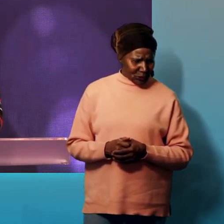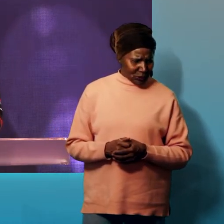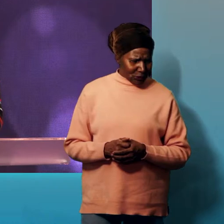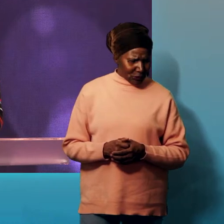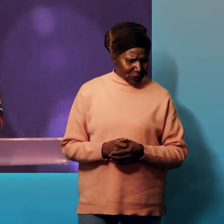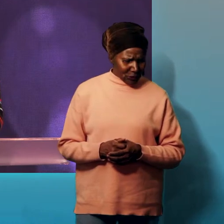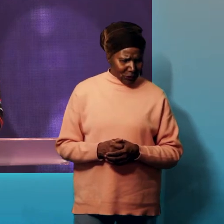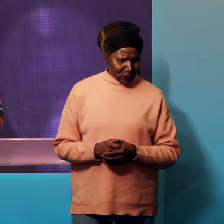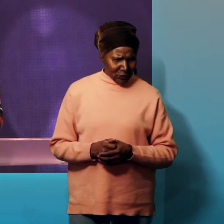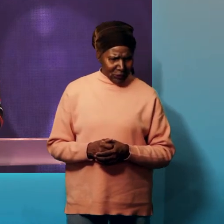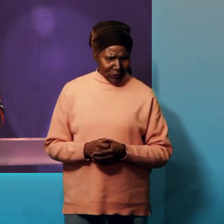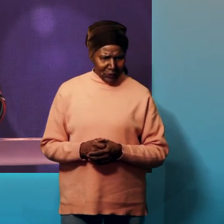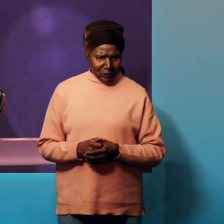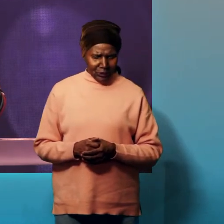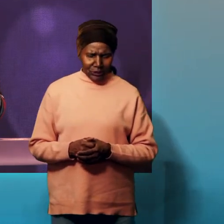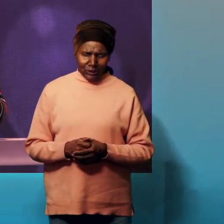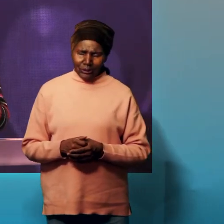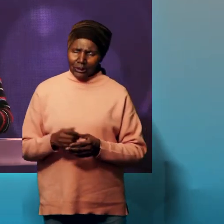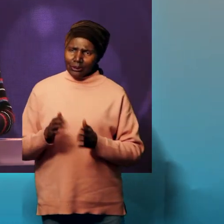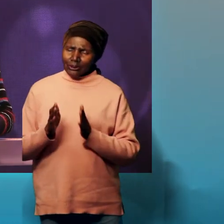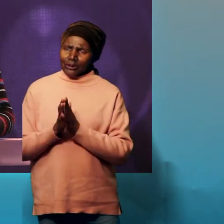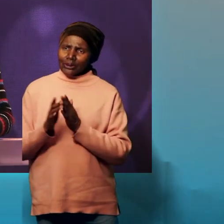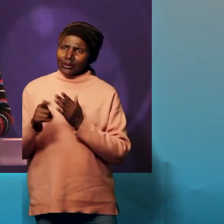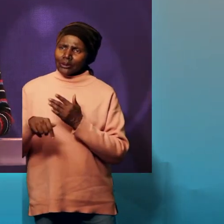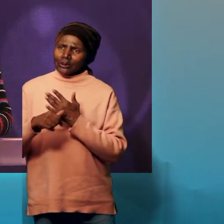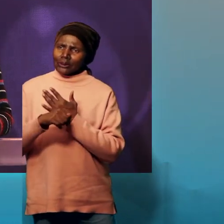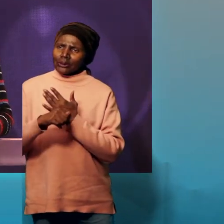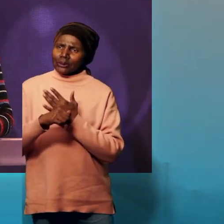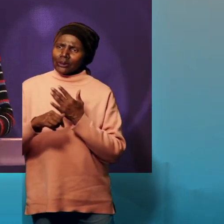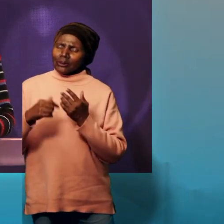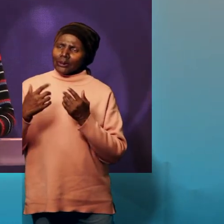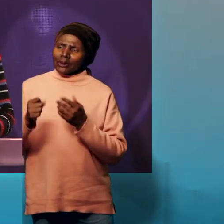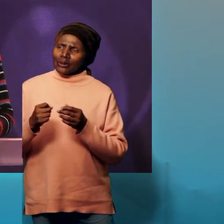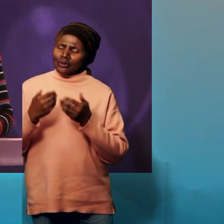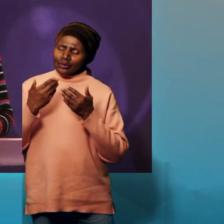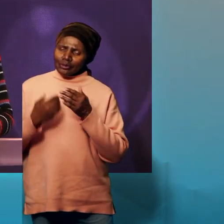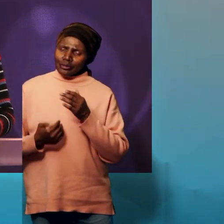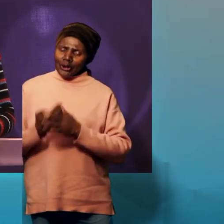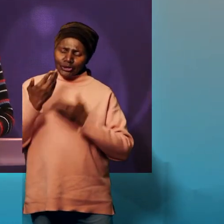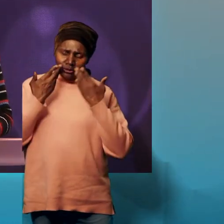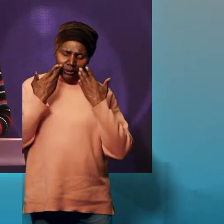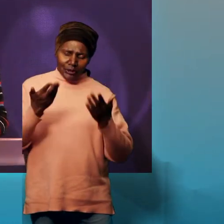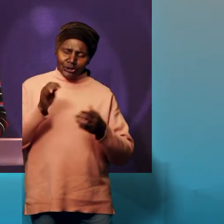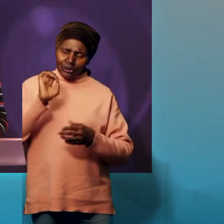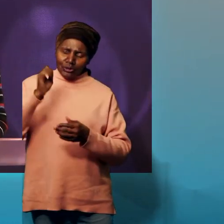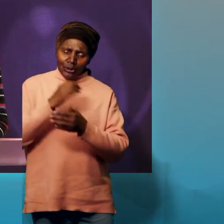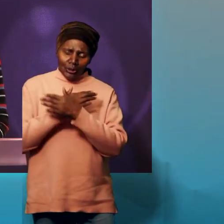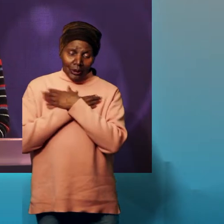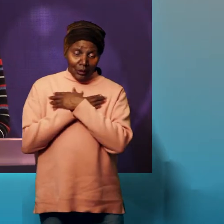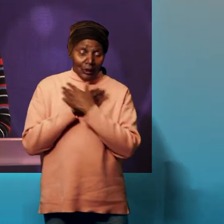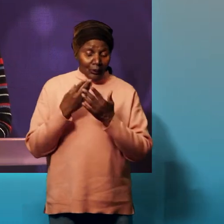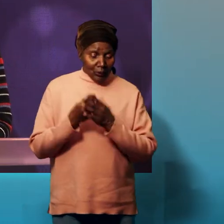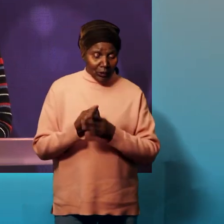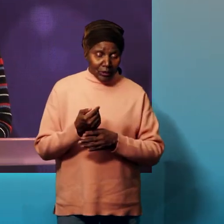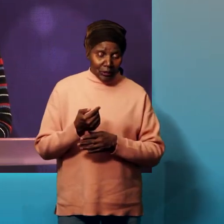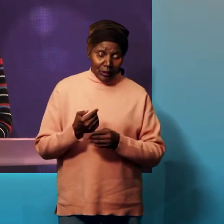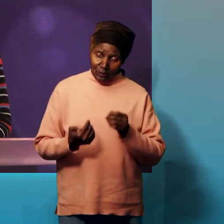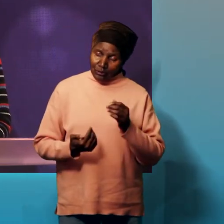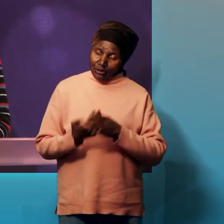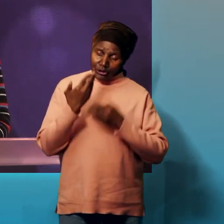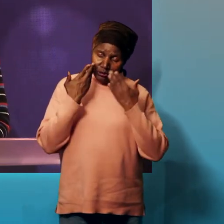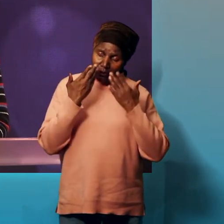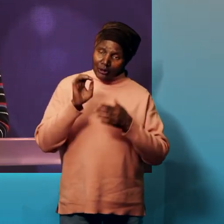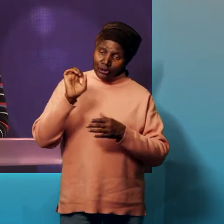your love. And from that place of revelation, we will go out into the world and show your